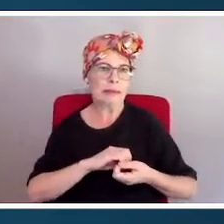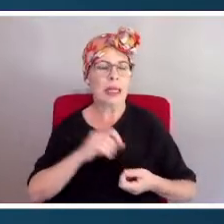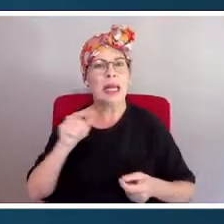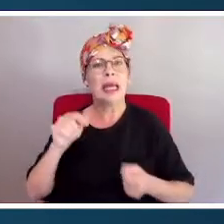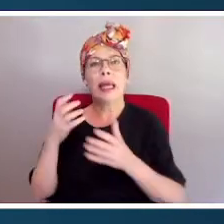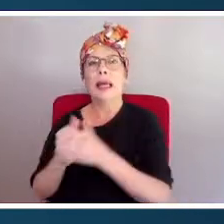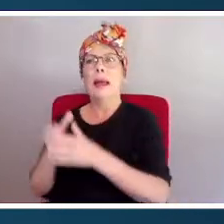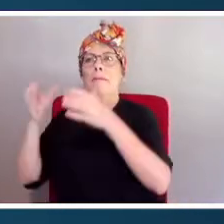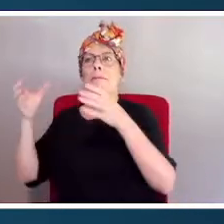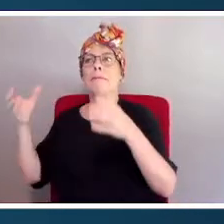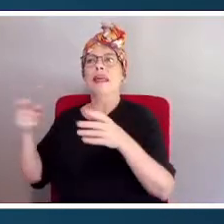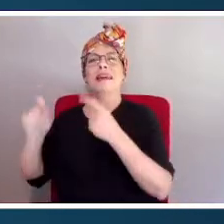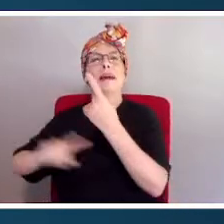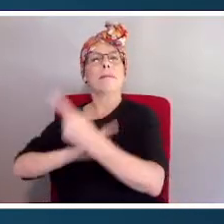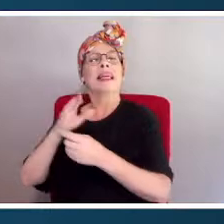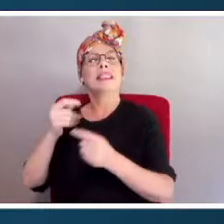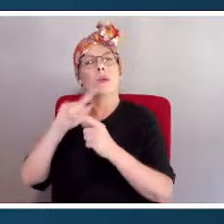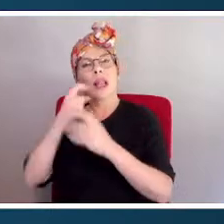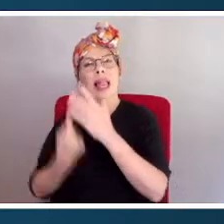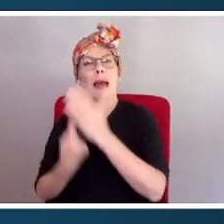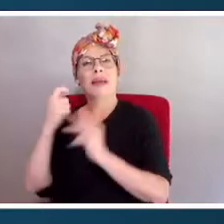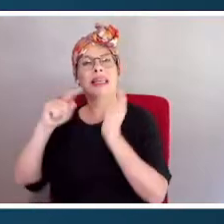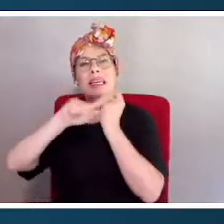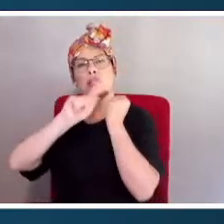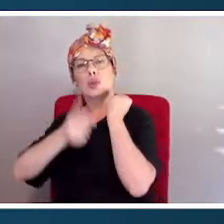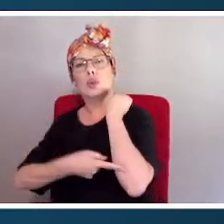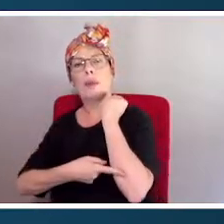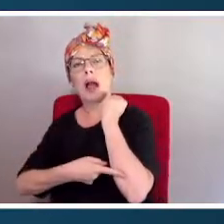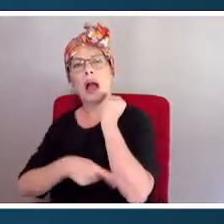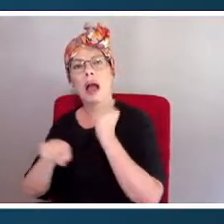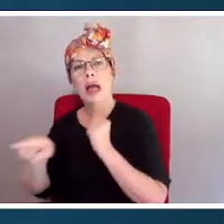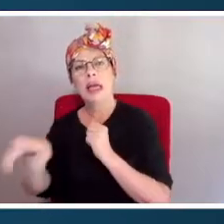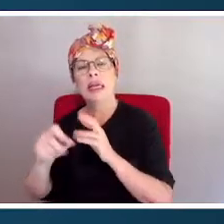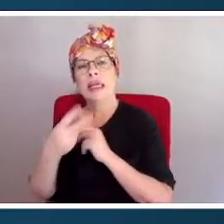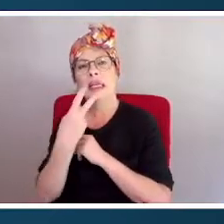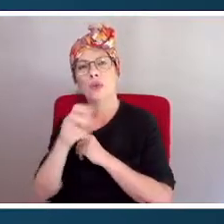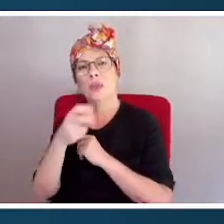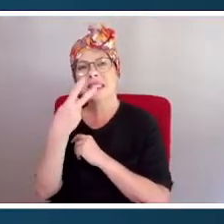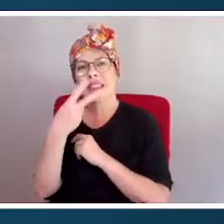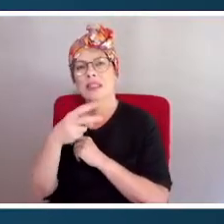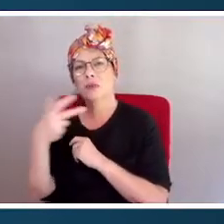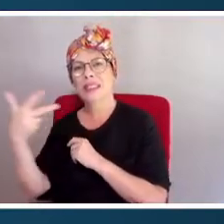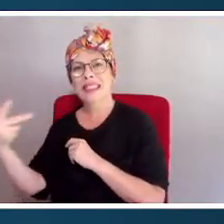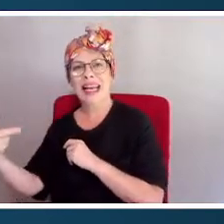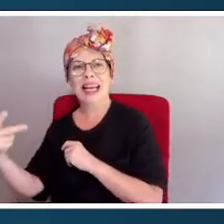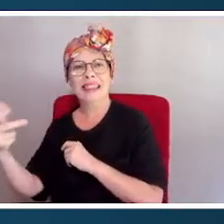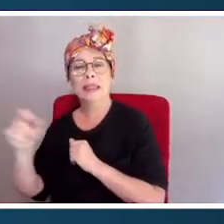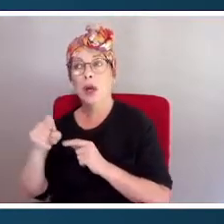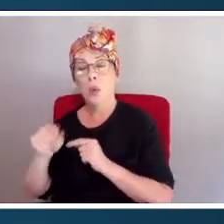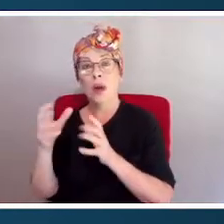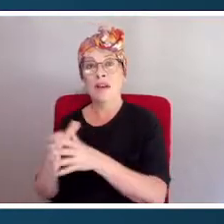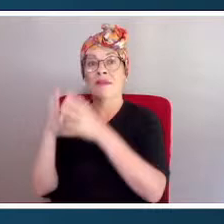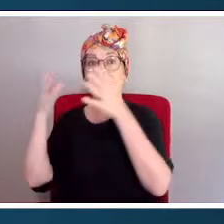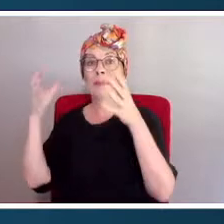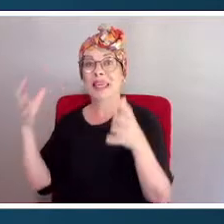COP28, one of the most consequential of global climate conferences for the Blue